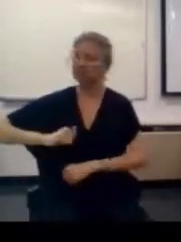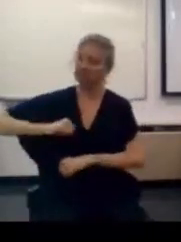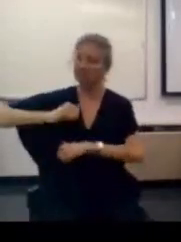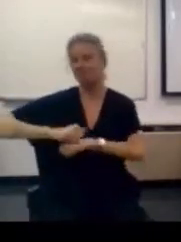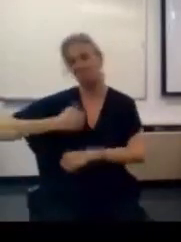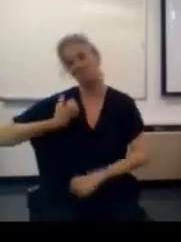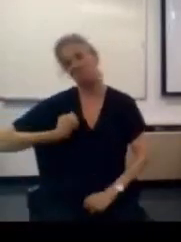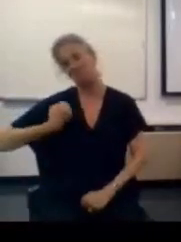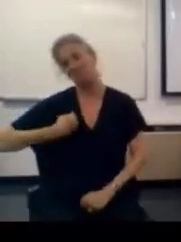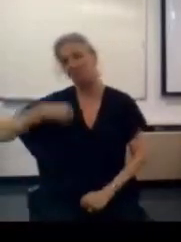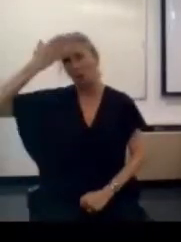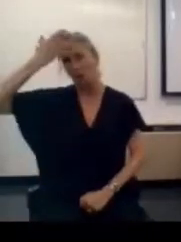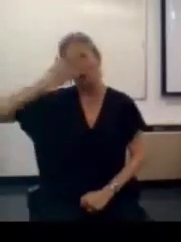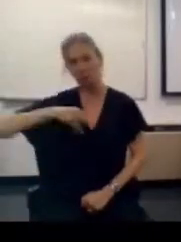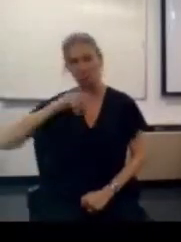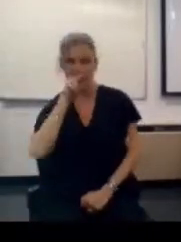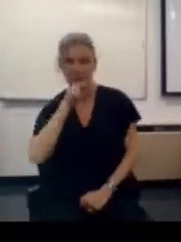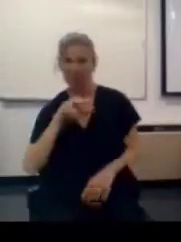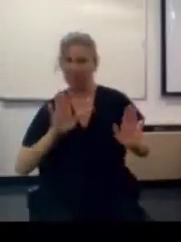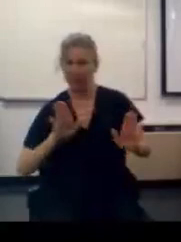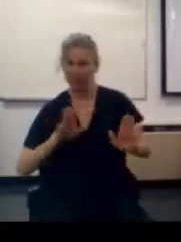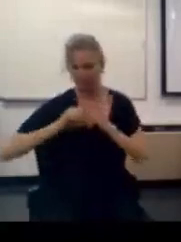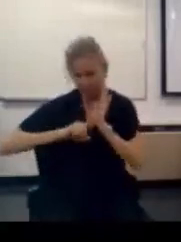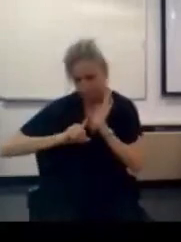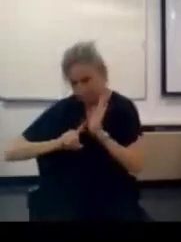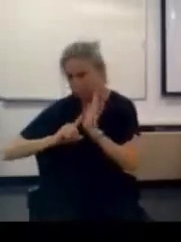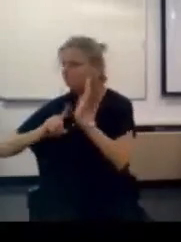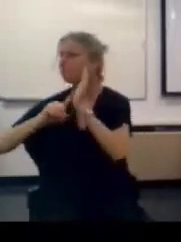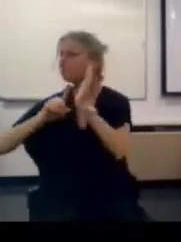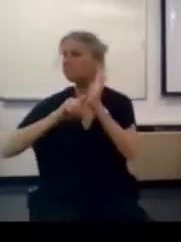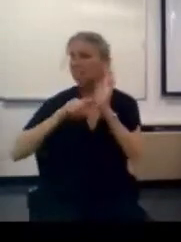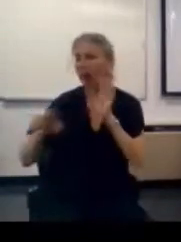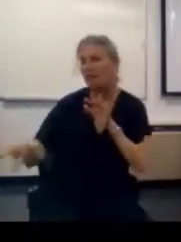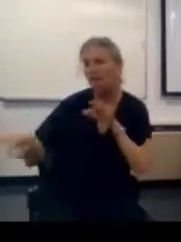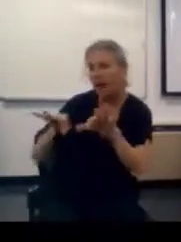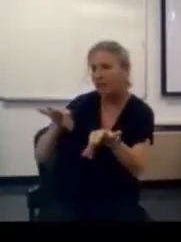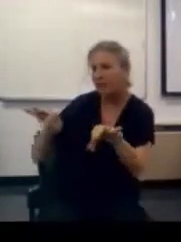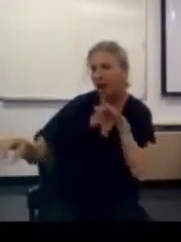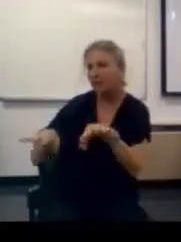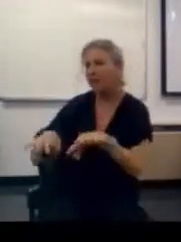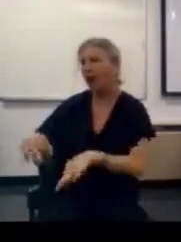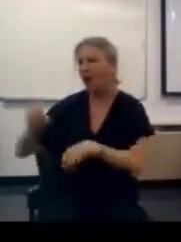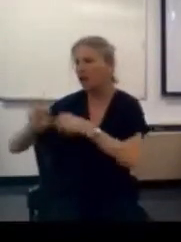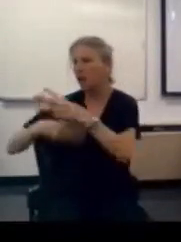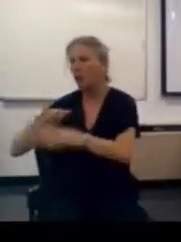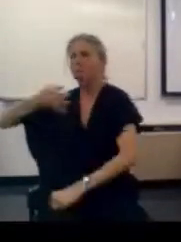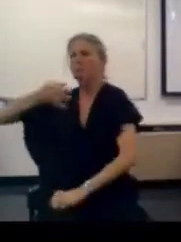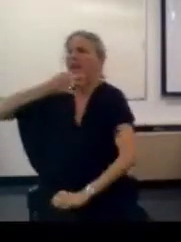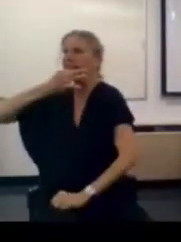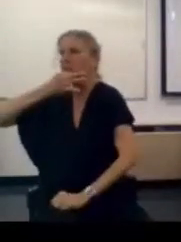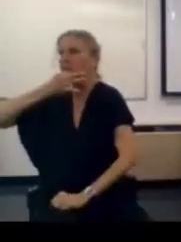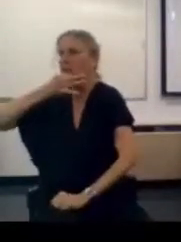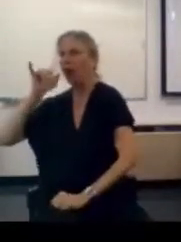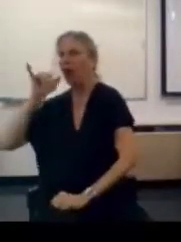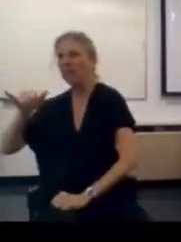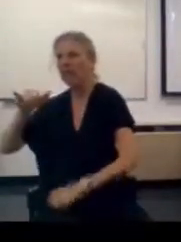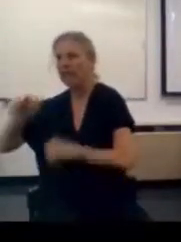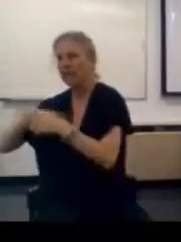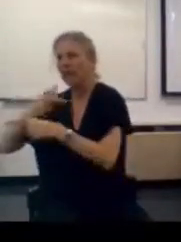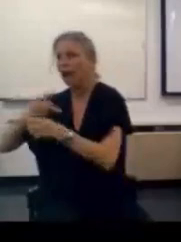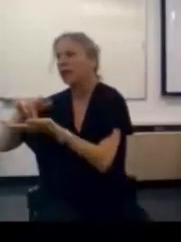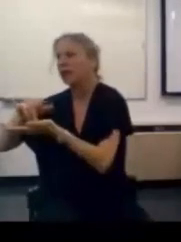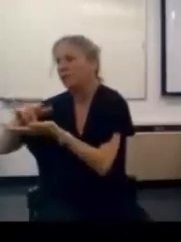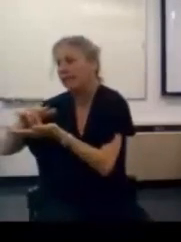may have picked up. I put on a lot. So I put on my little hat, I do my research, and I find like the world expert in the